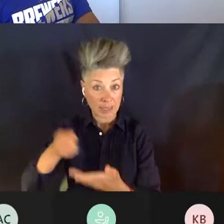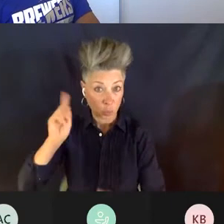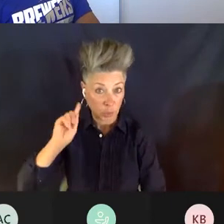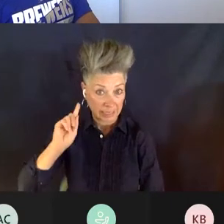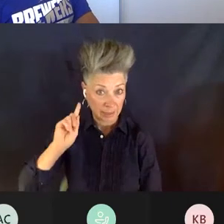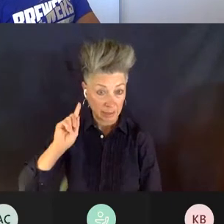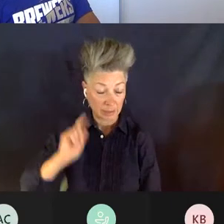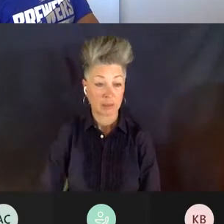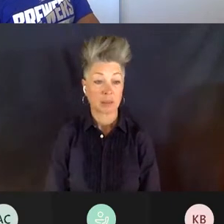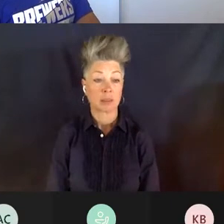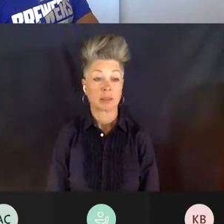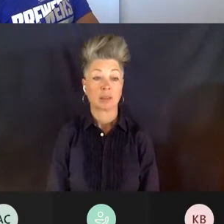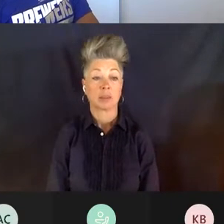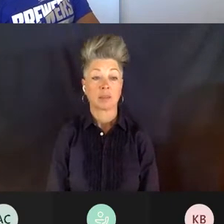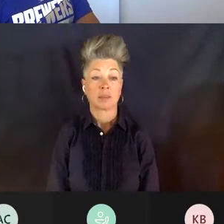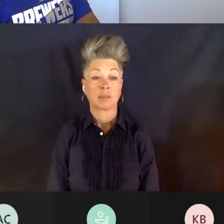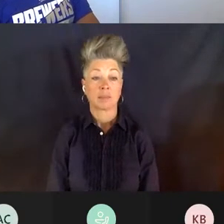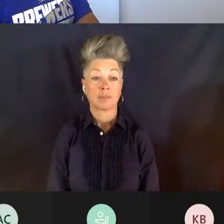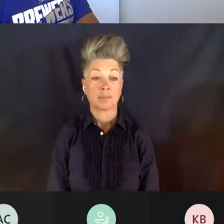And then...